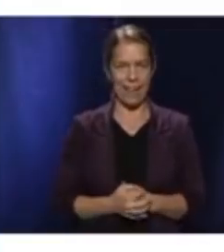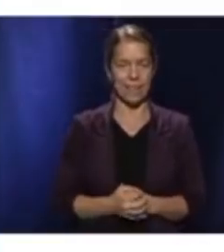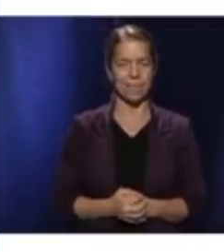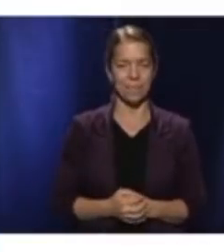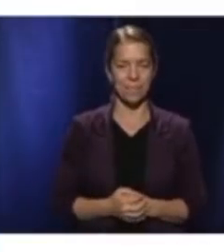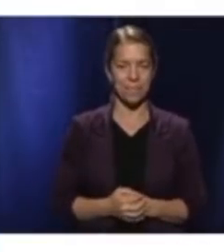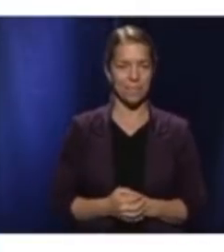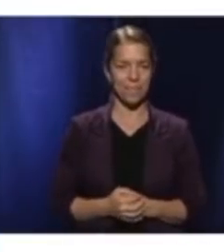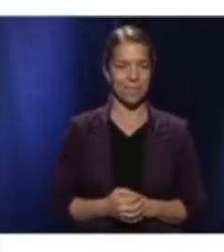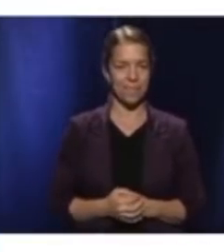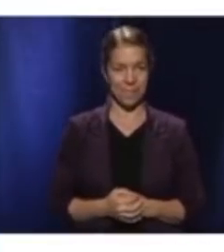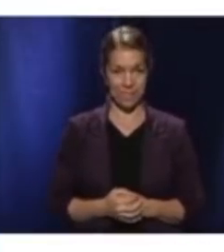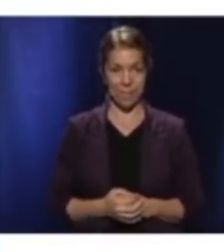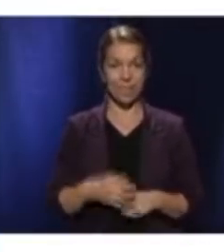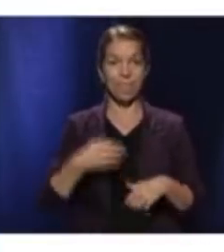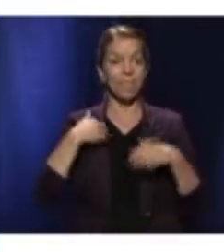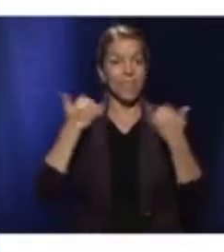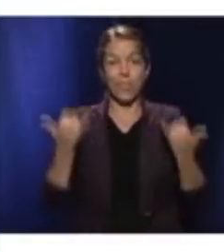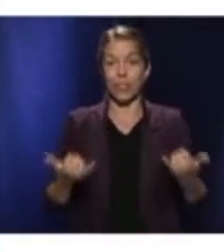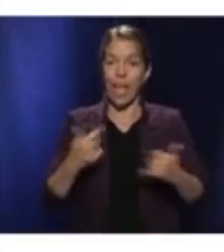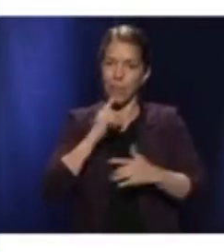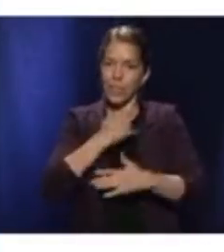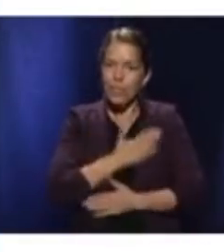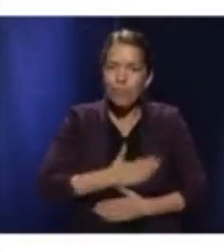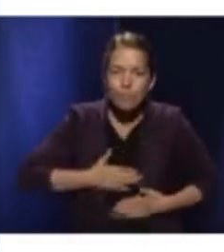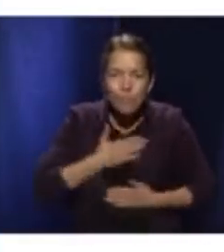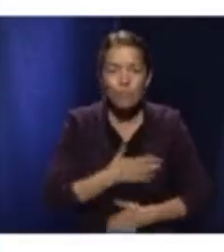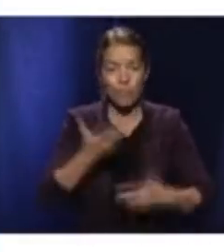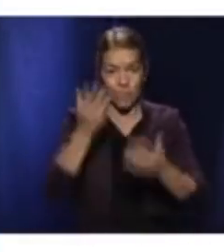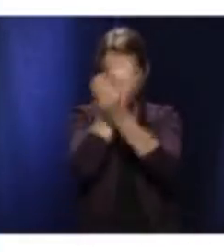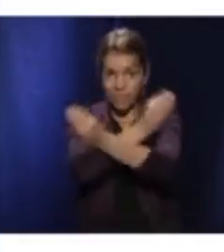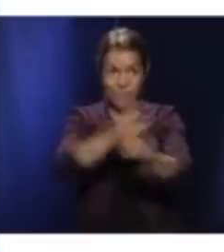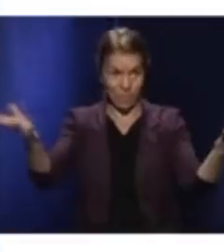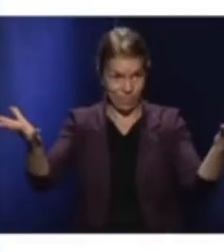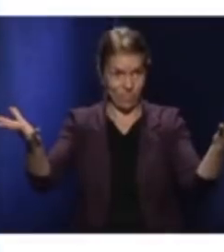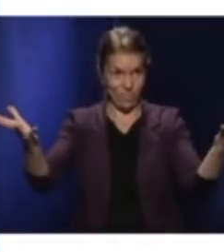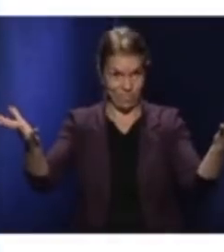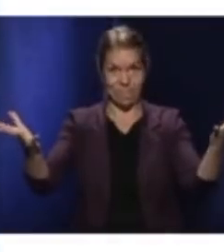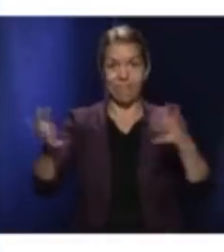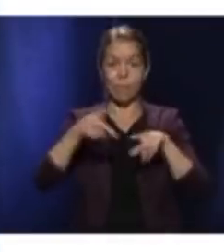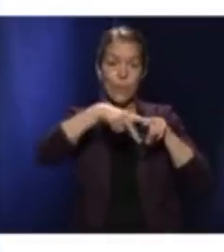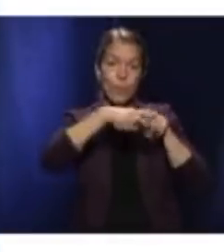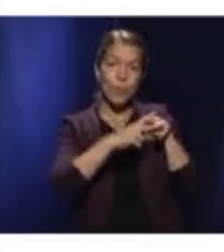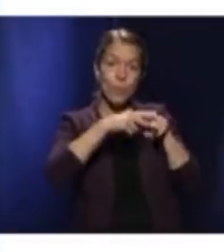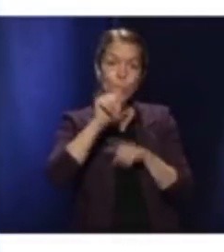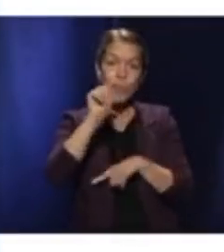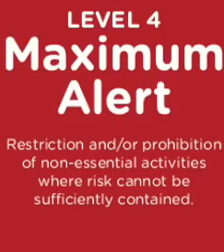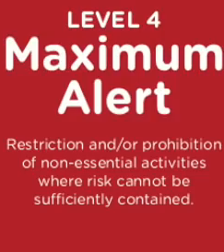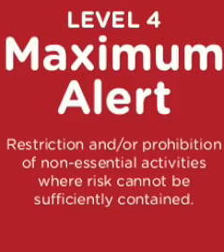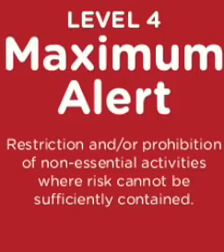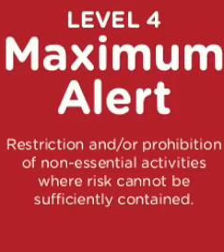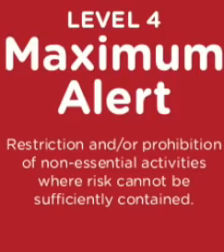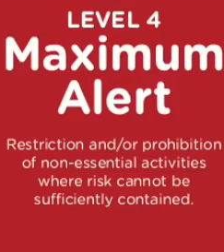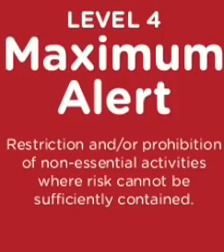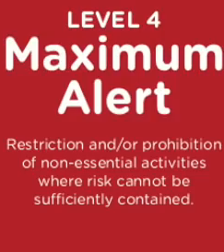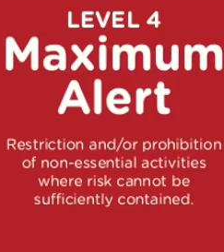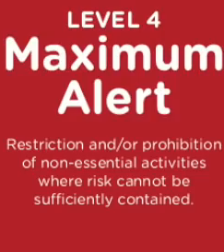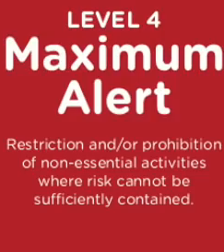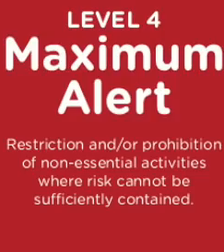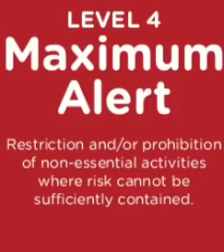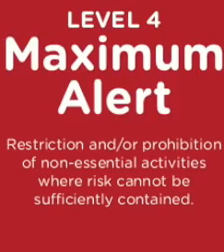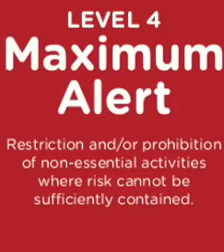Today, we're pleased to unveil a tool that will guide our decisions and action over the coming month. I'm talking